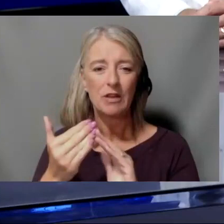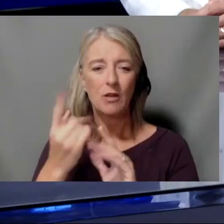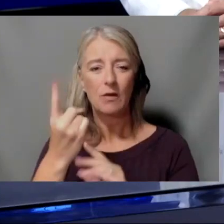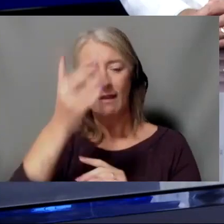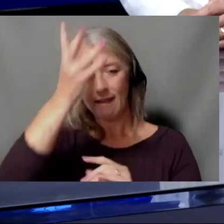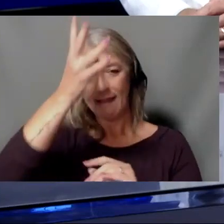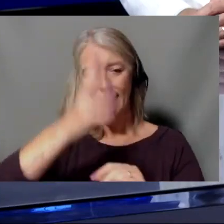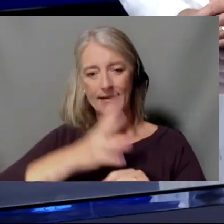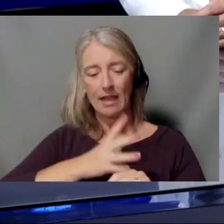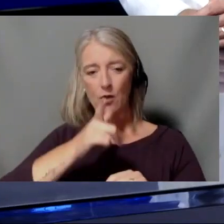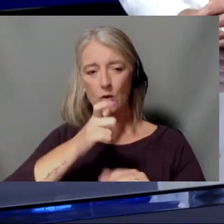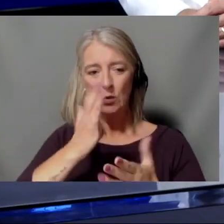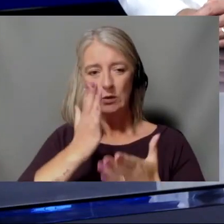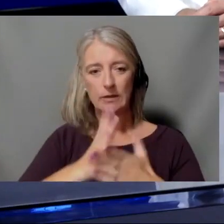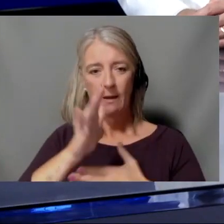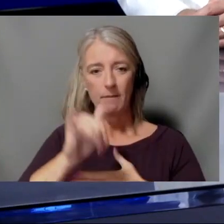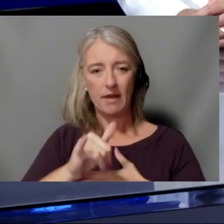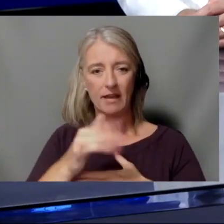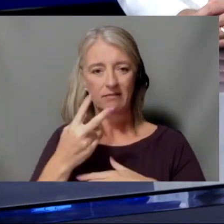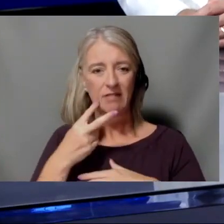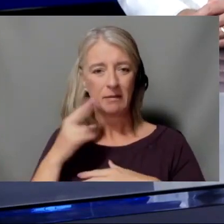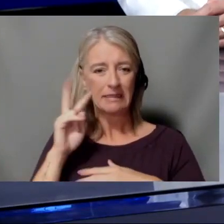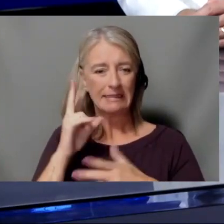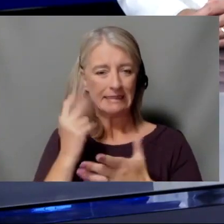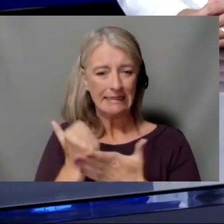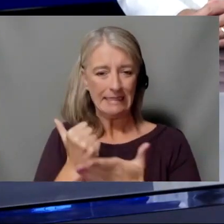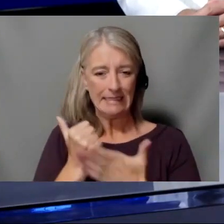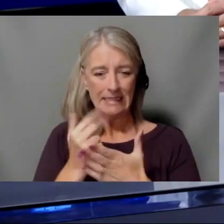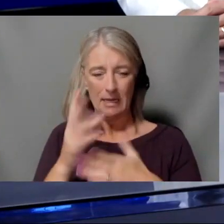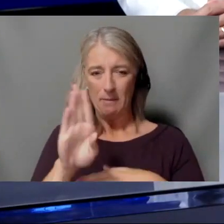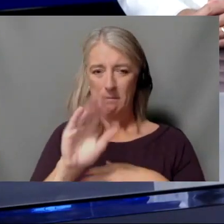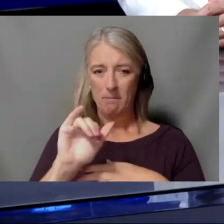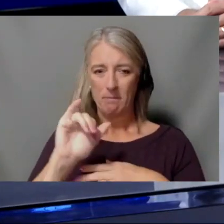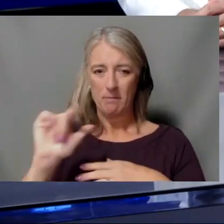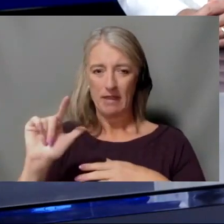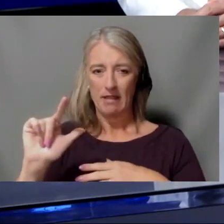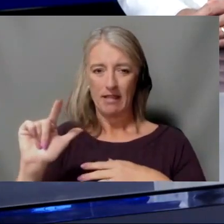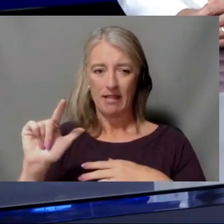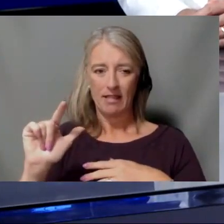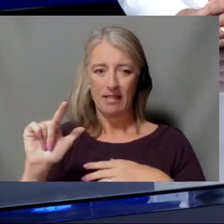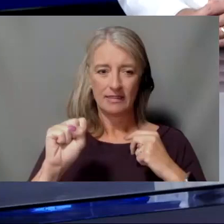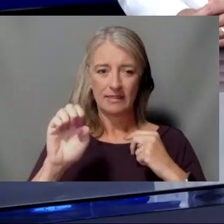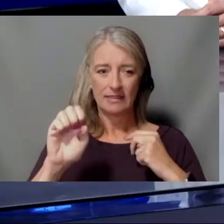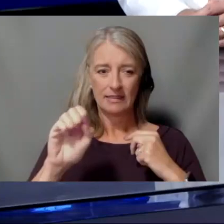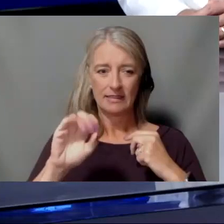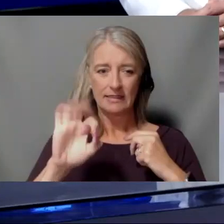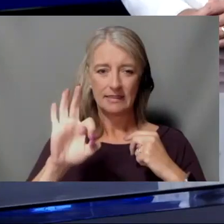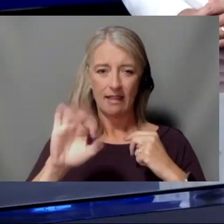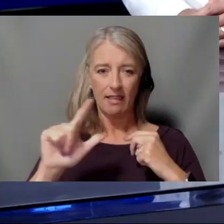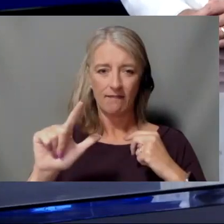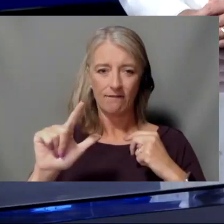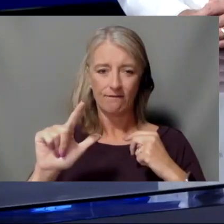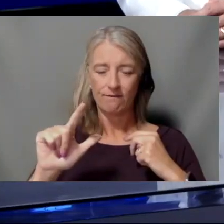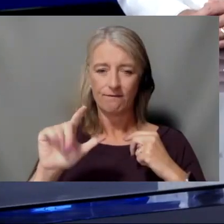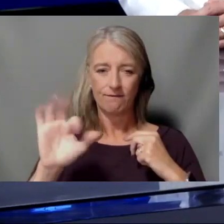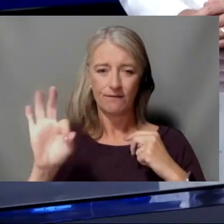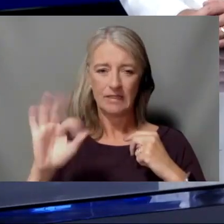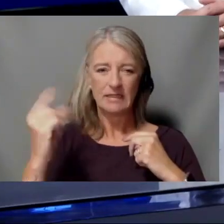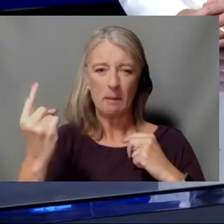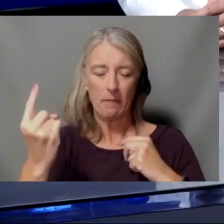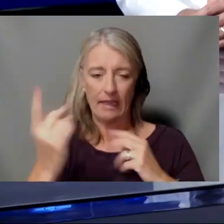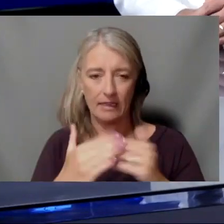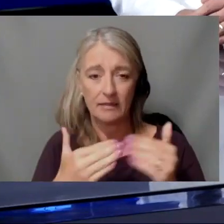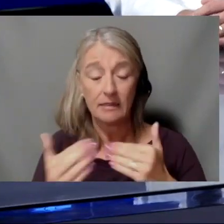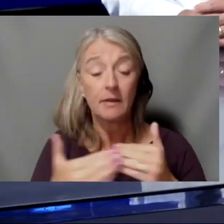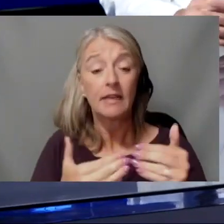me. Bill. Yeah, I think it was Self. Something I like believe. that, like a Bill Yeah. Self something. Okay, so how did that